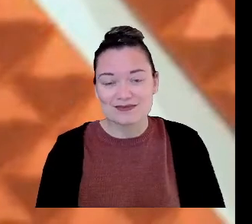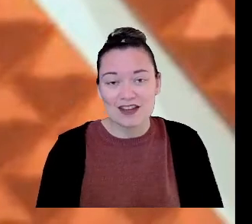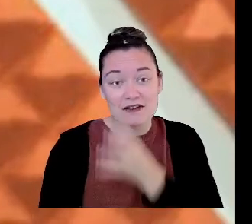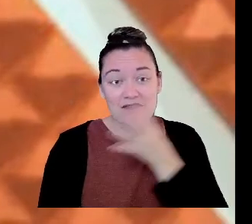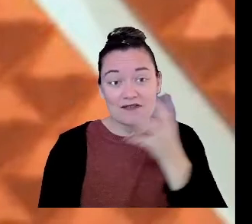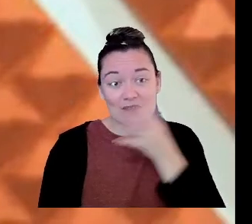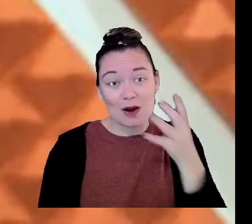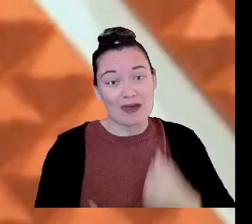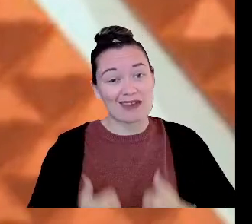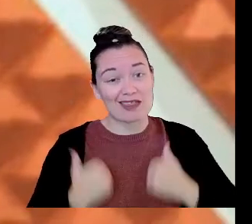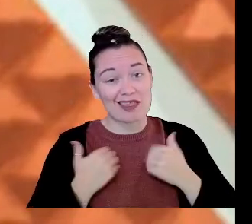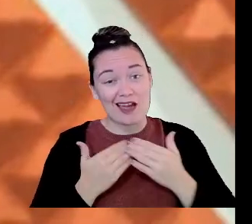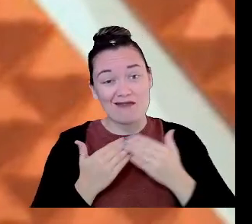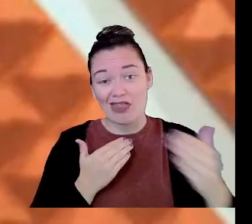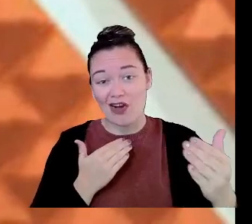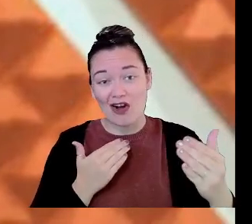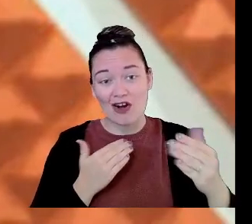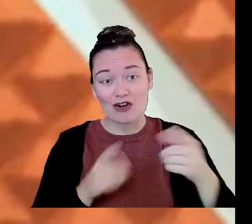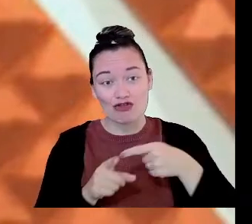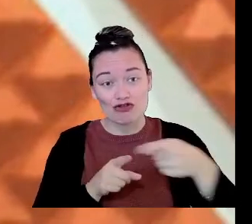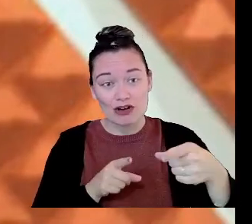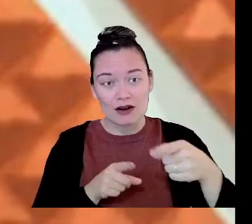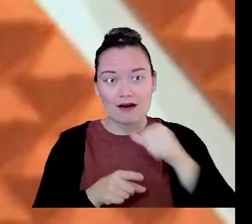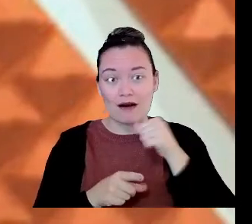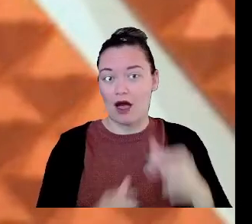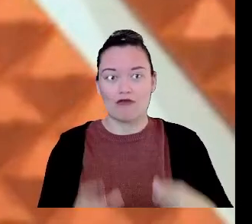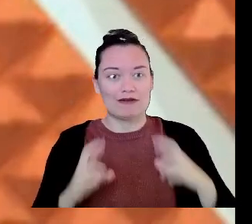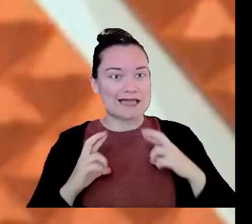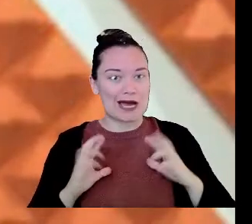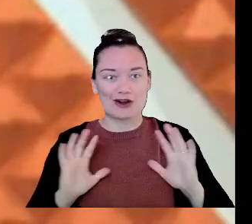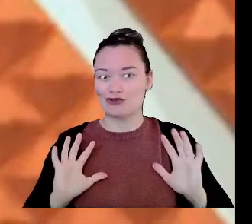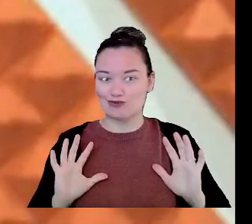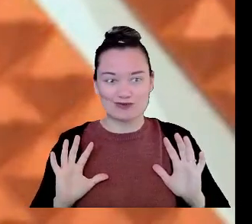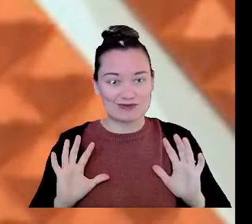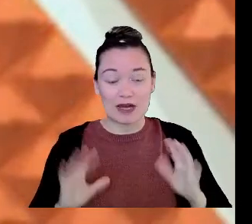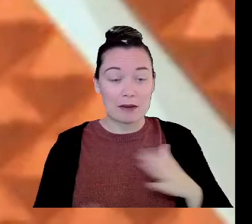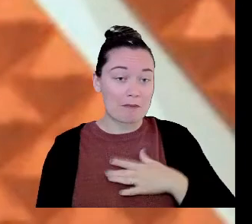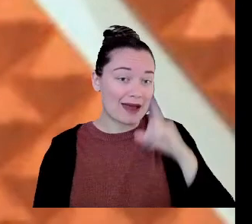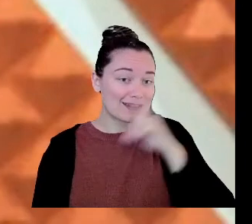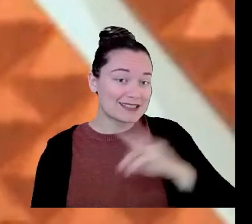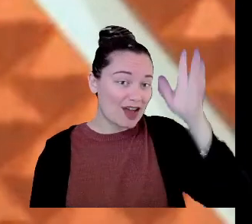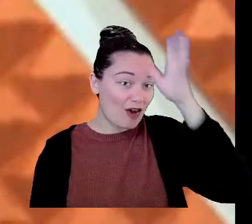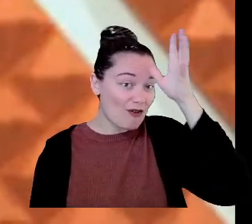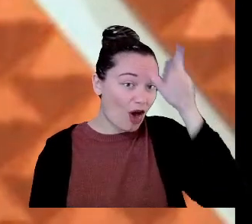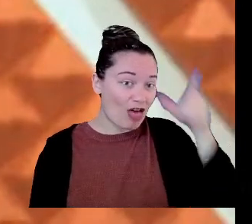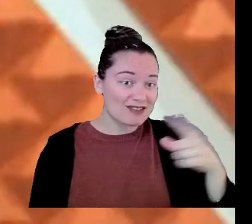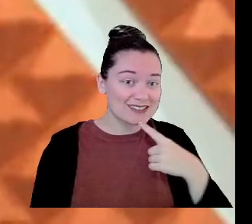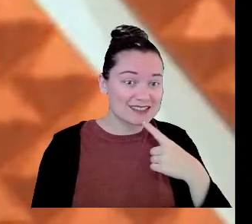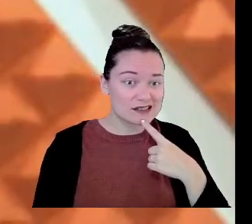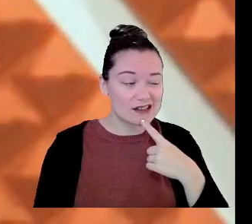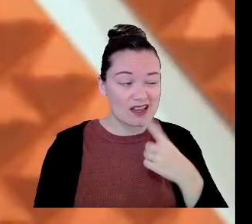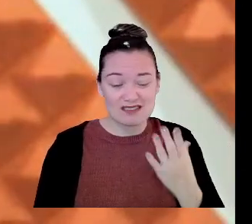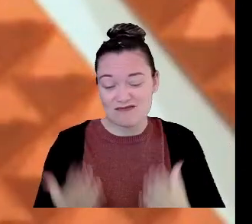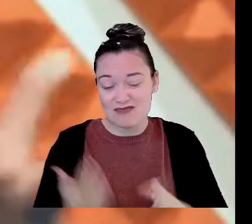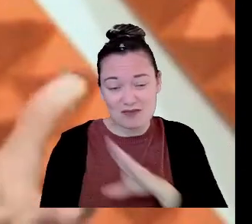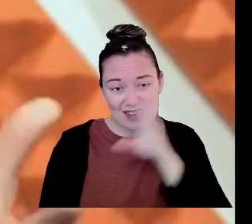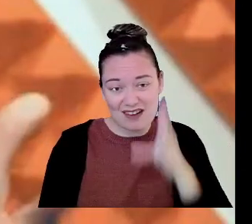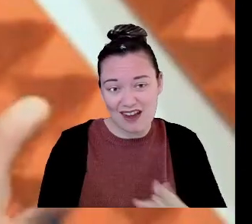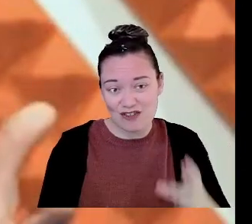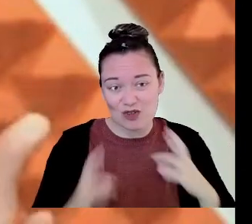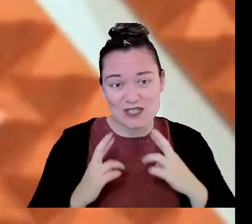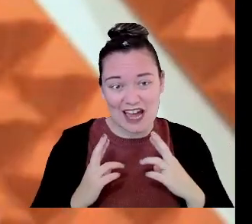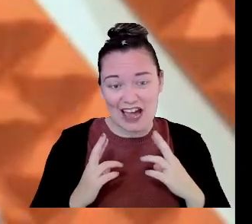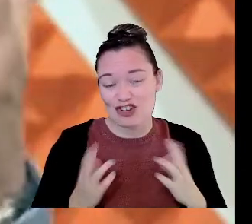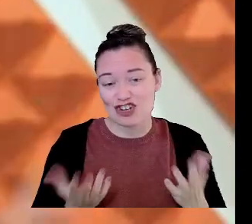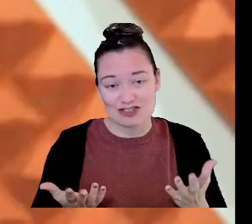call a lifelong career. This isn't something that you retire from. My stepfather has already said, I'm probably never retiring because I just like it